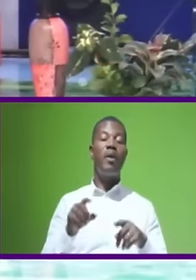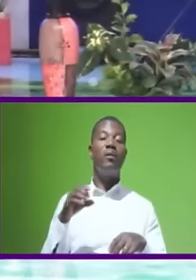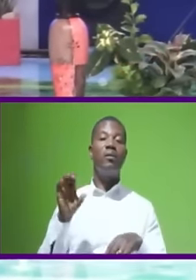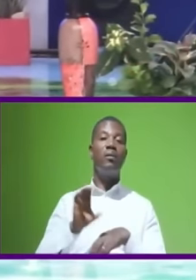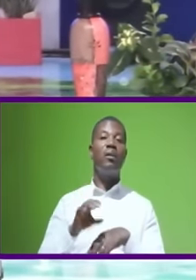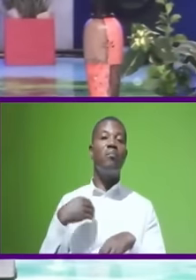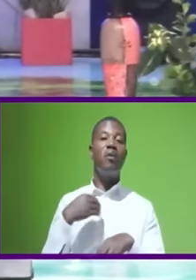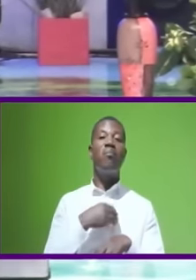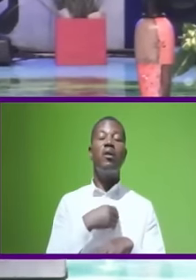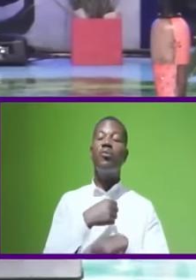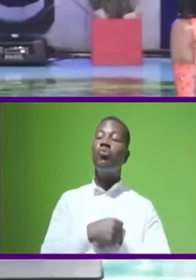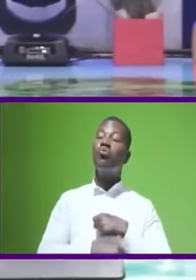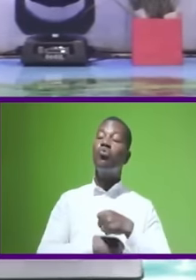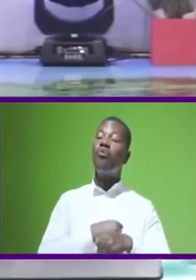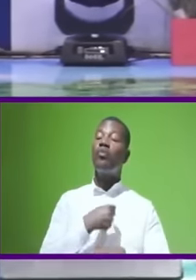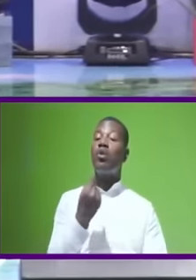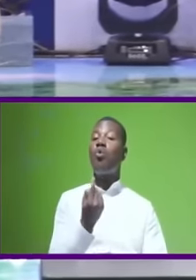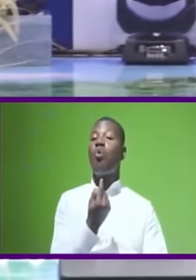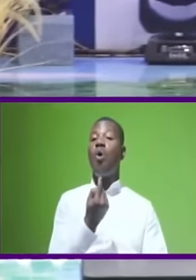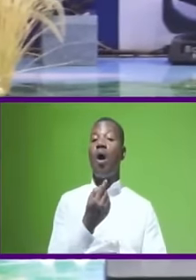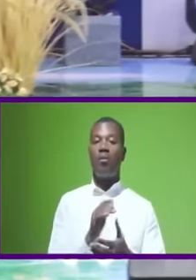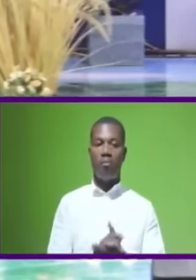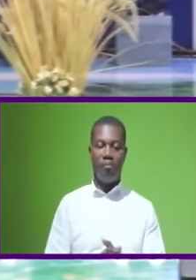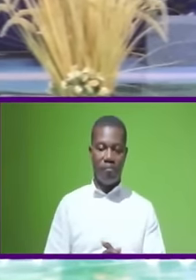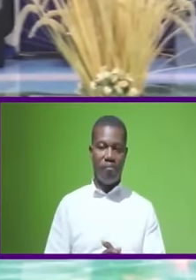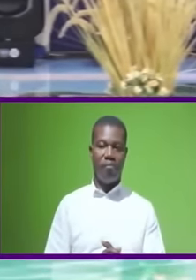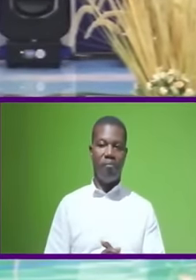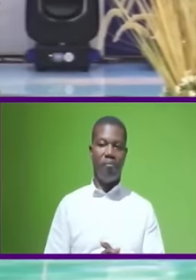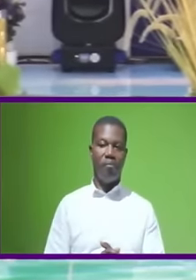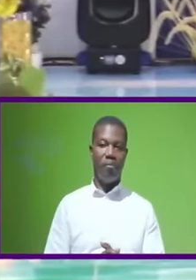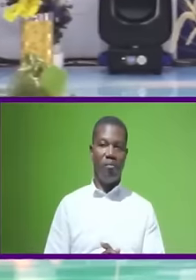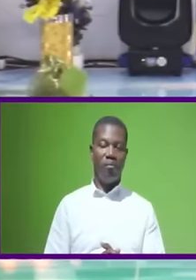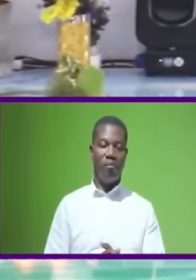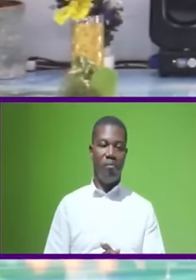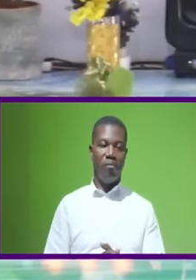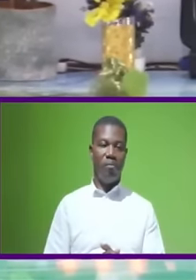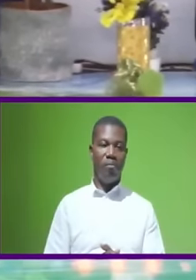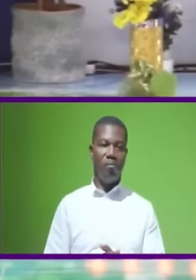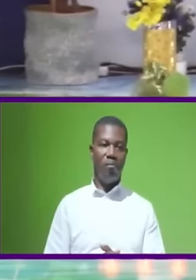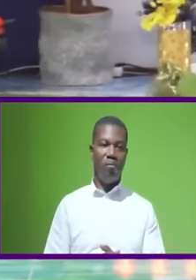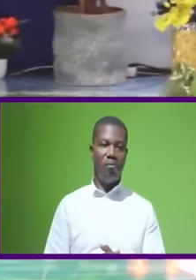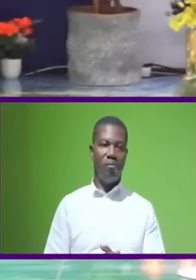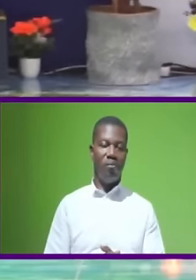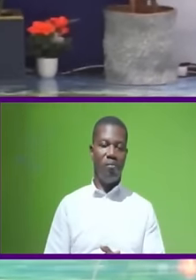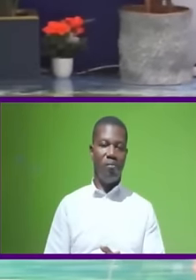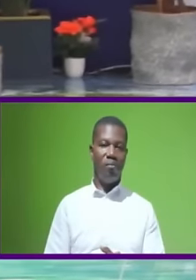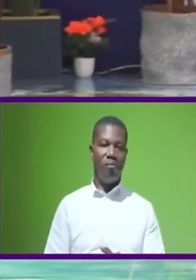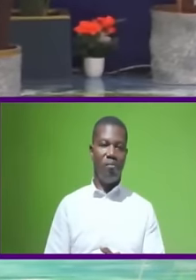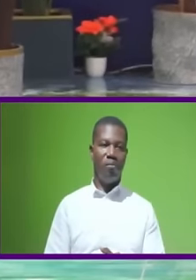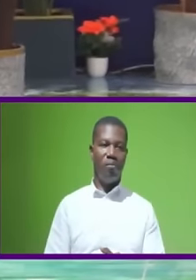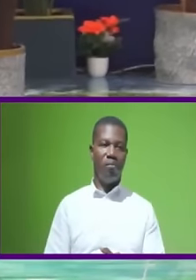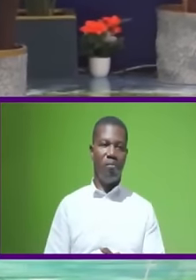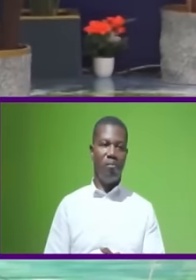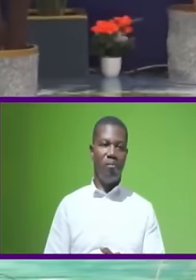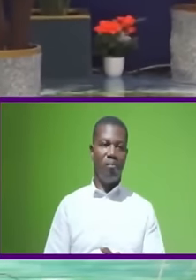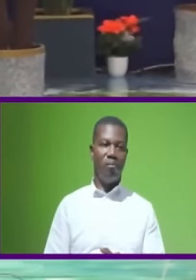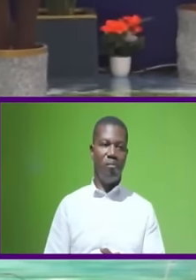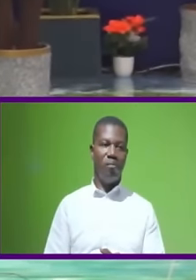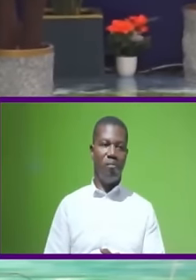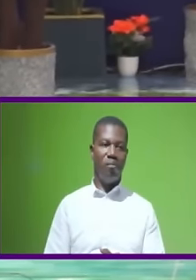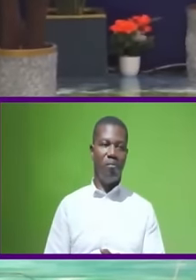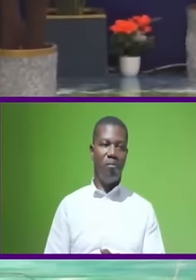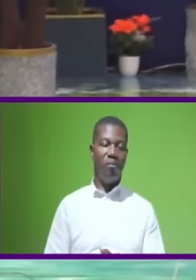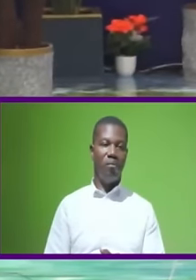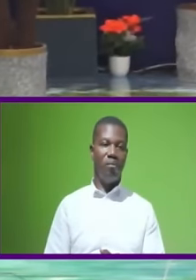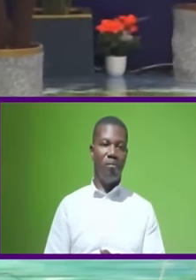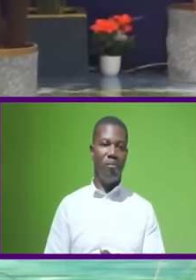It is only the pastors that have chance and are blessed. The church members are suffering and wallowing in poverty. And so